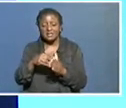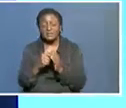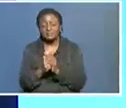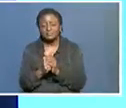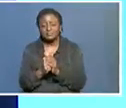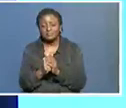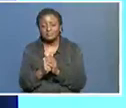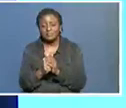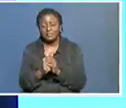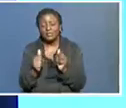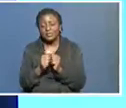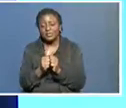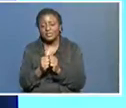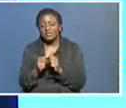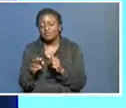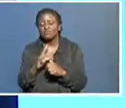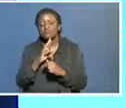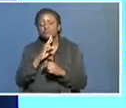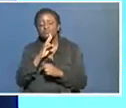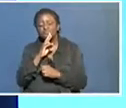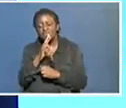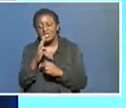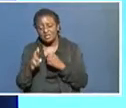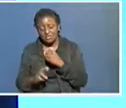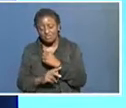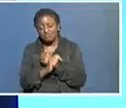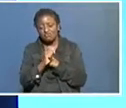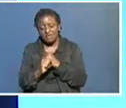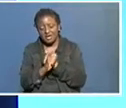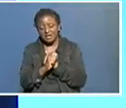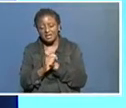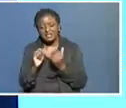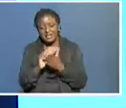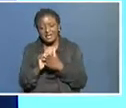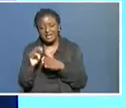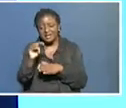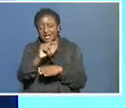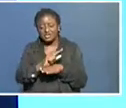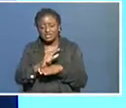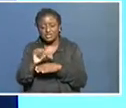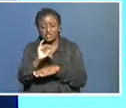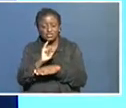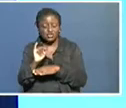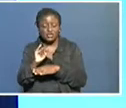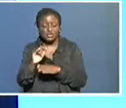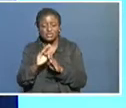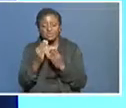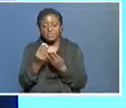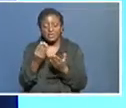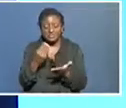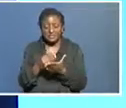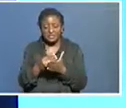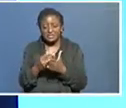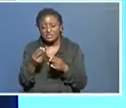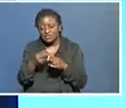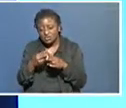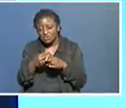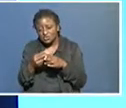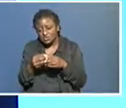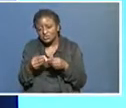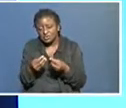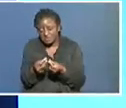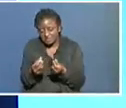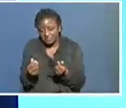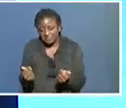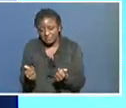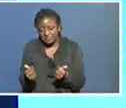million. With a very real threat that the National Insurance Board's funds could soon be depleted, Minister with Cabinet